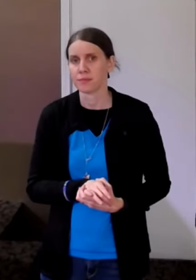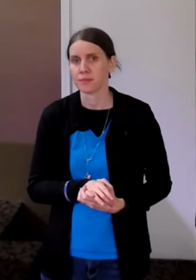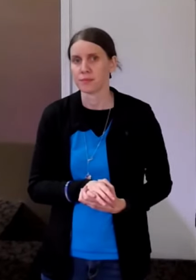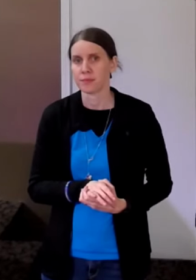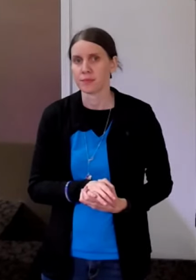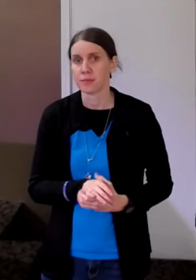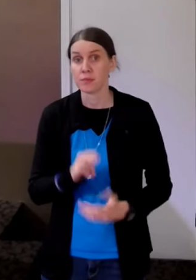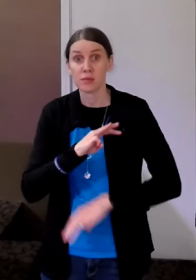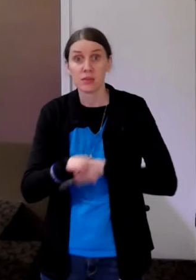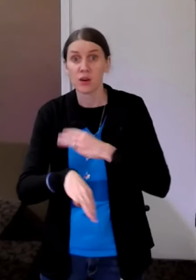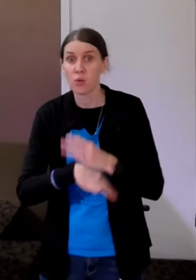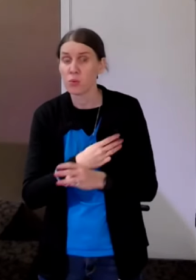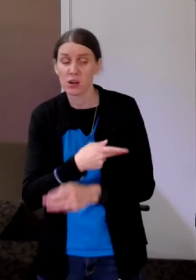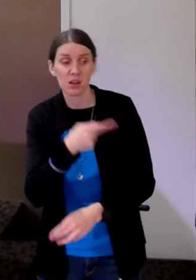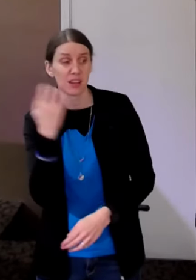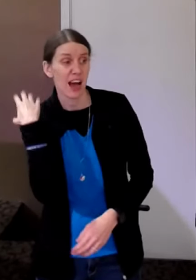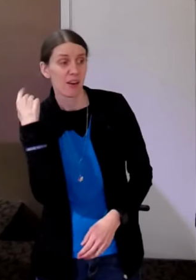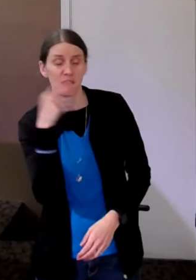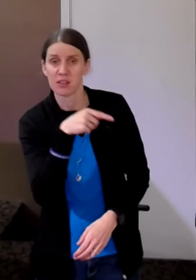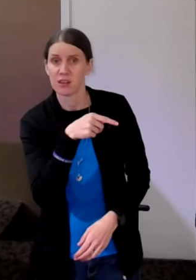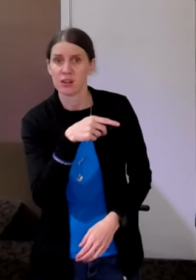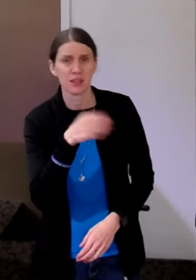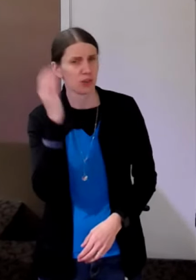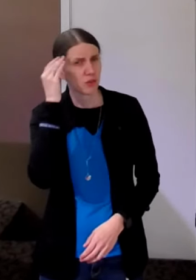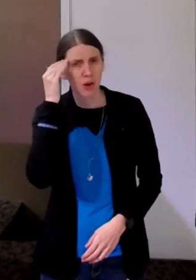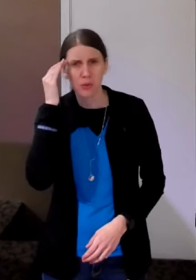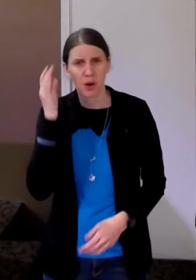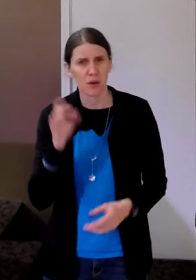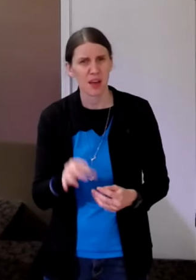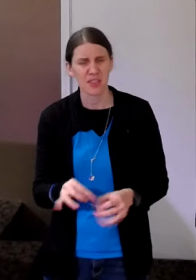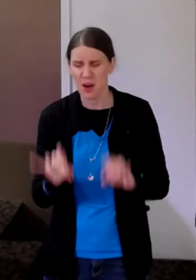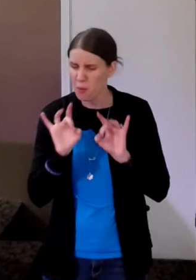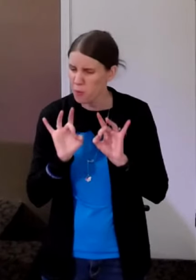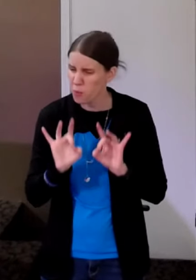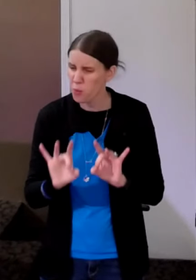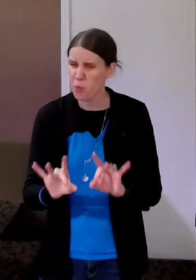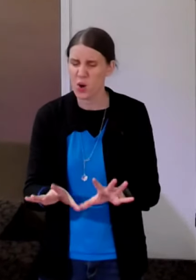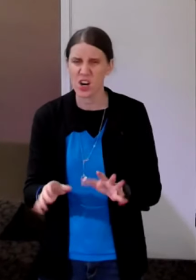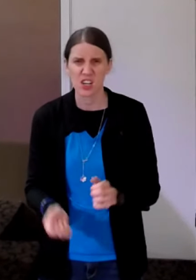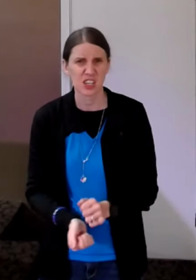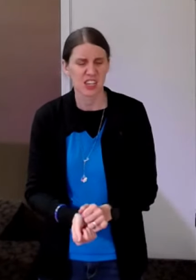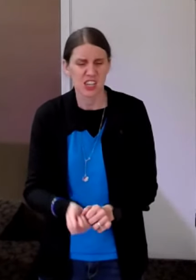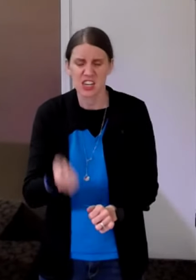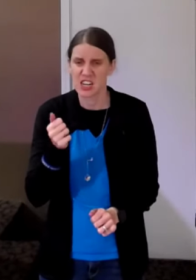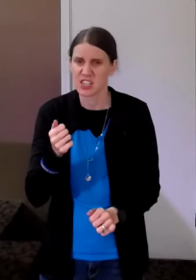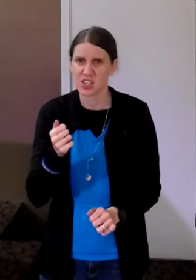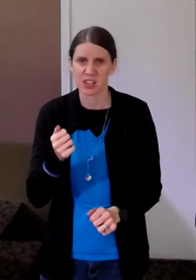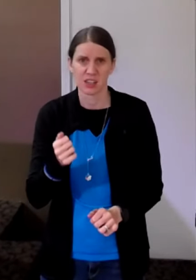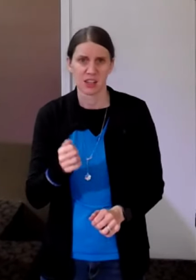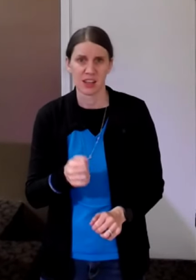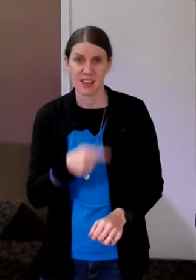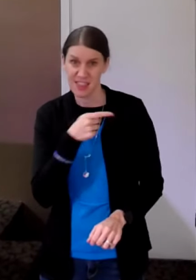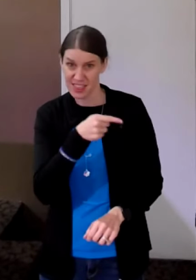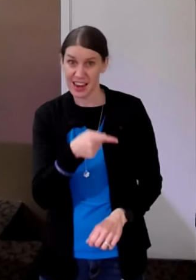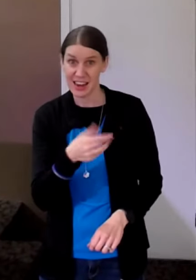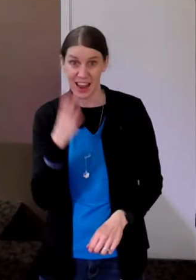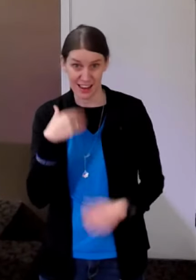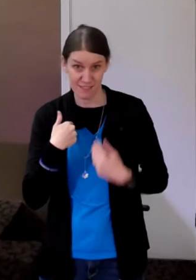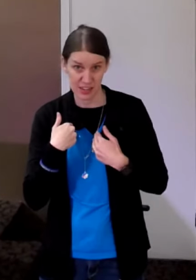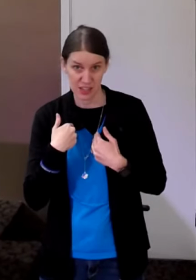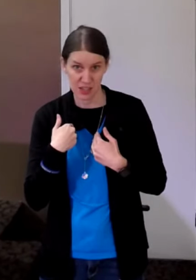The world out there does not realize that the worst thing, the greatest danger that they